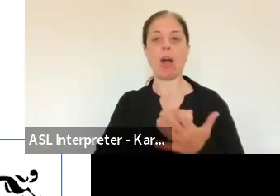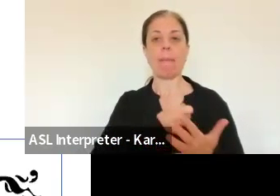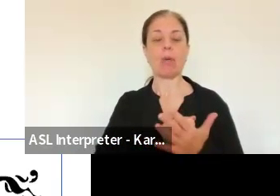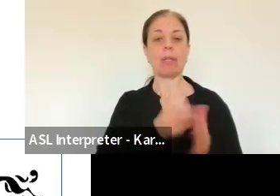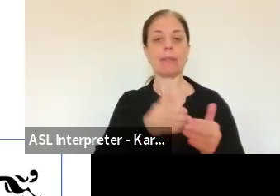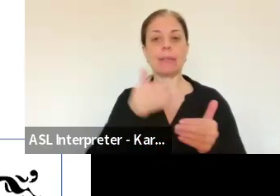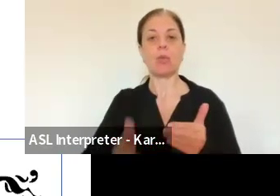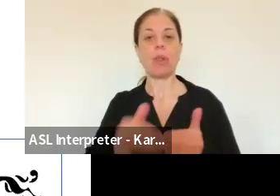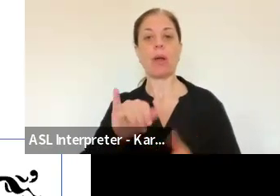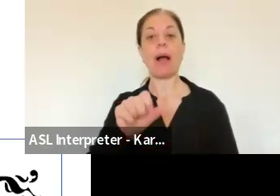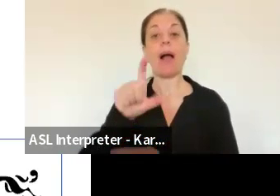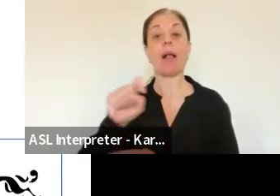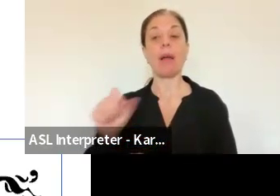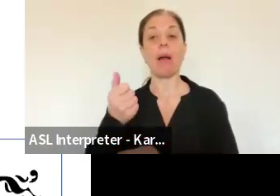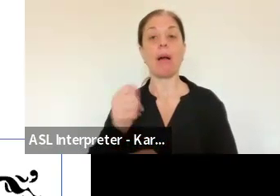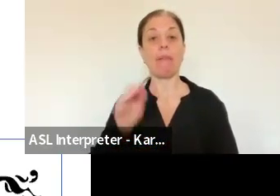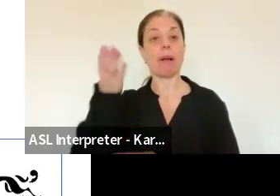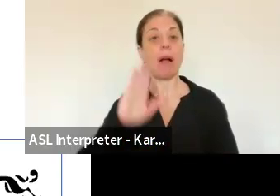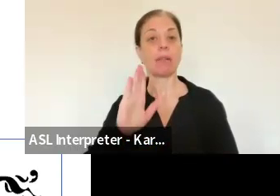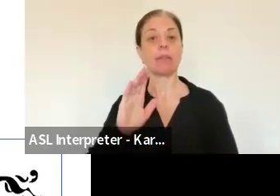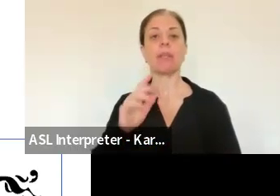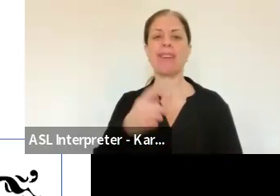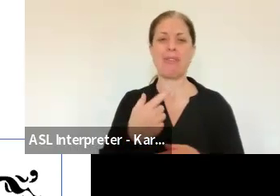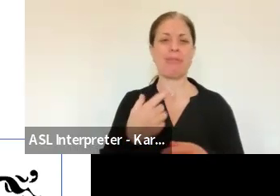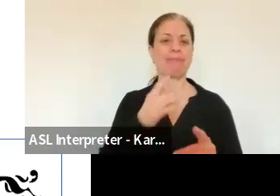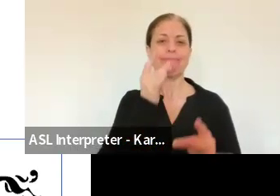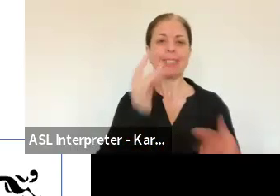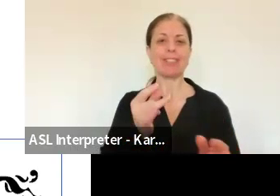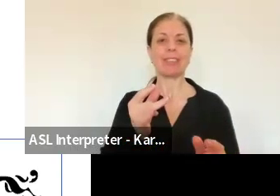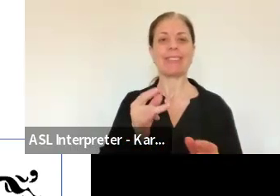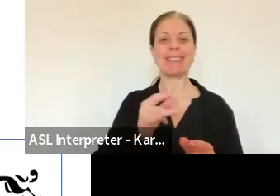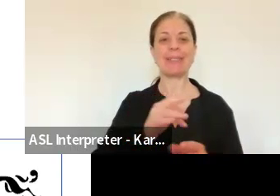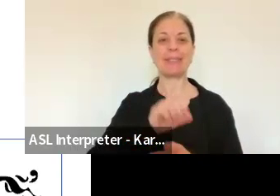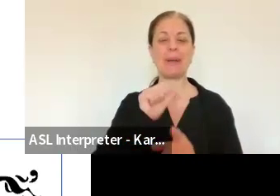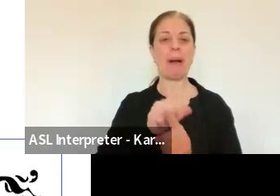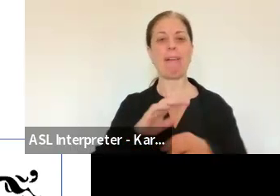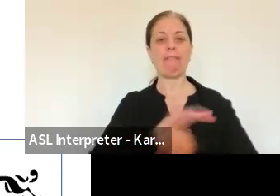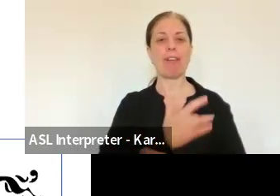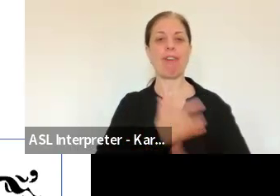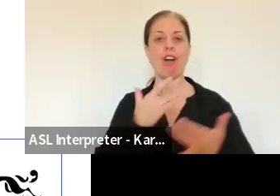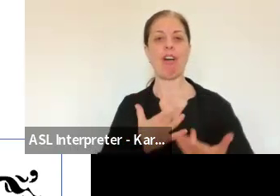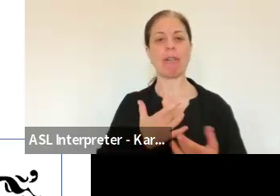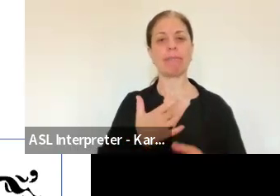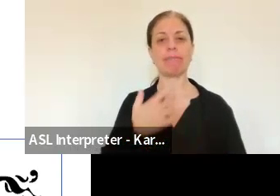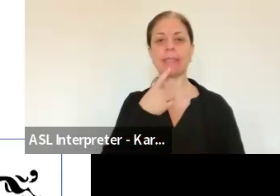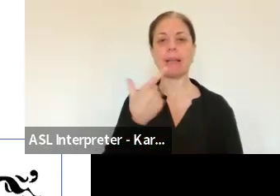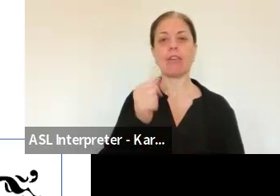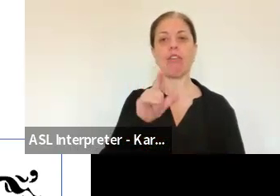of the Gods, which Stephanie Garber called deliciously diabolical and full of heart. Book 1 in the series also garnered rave